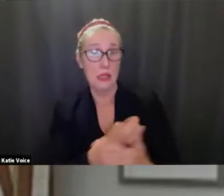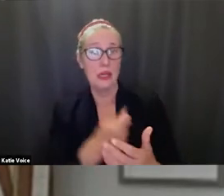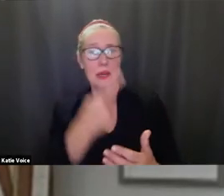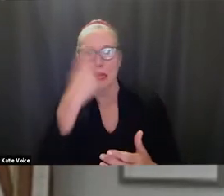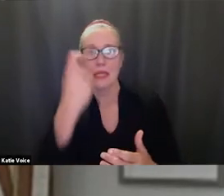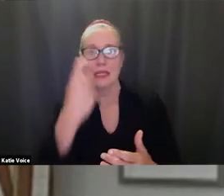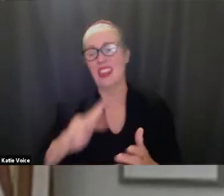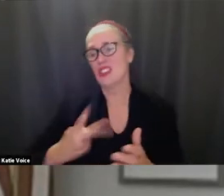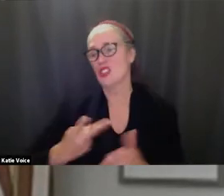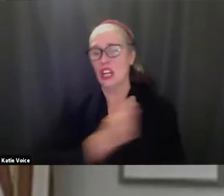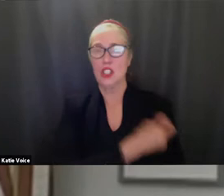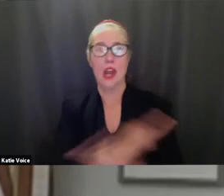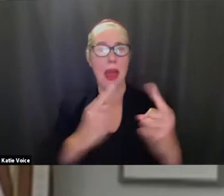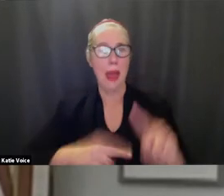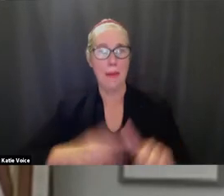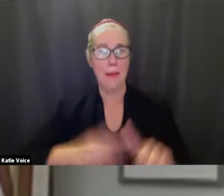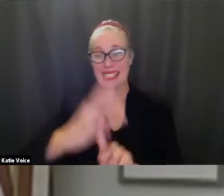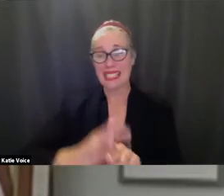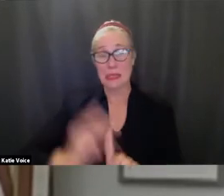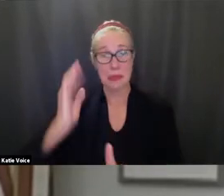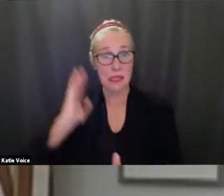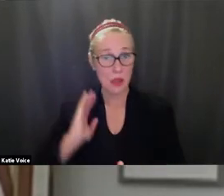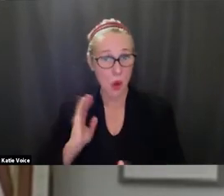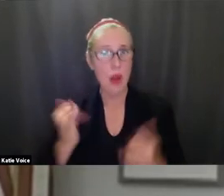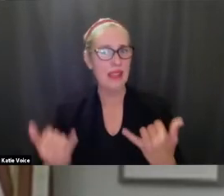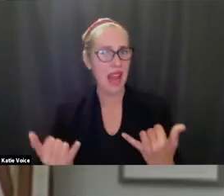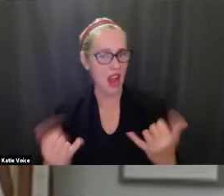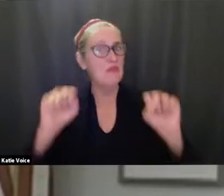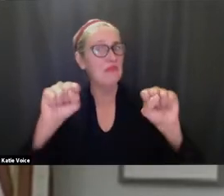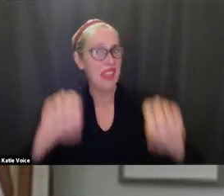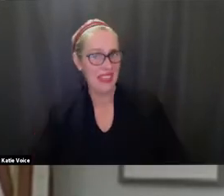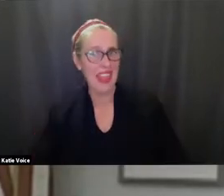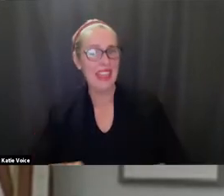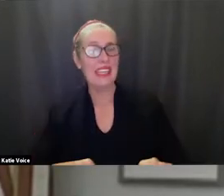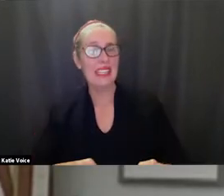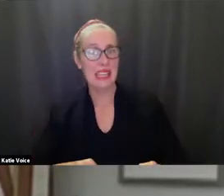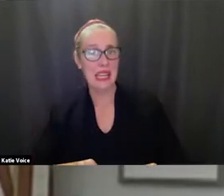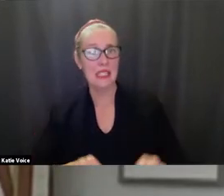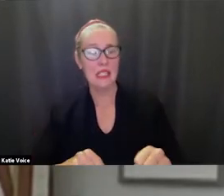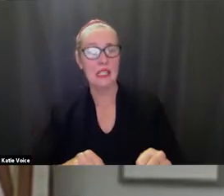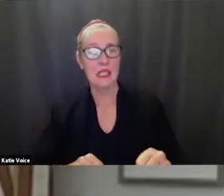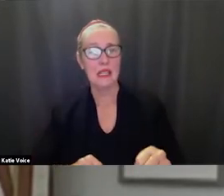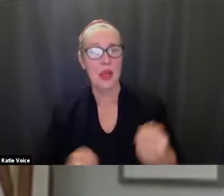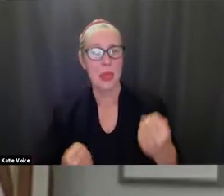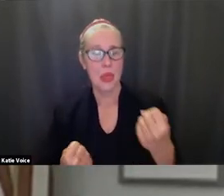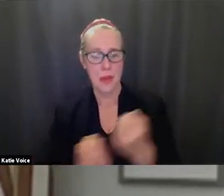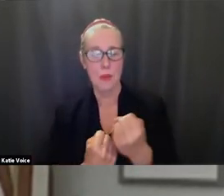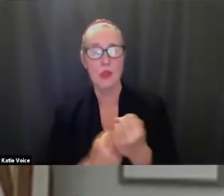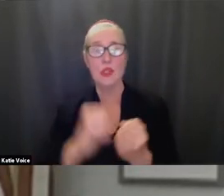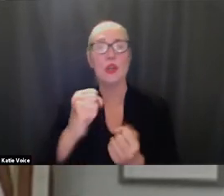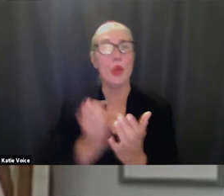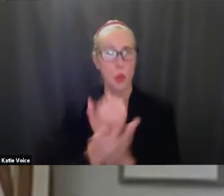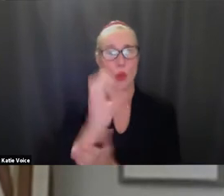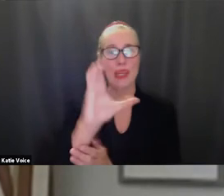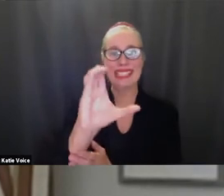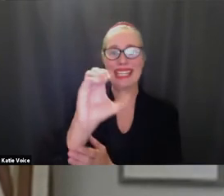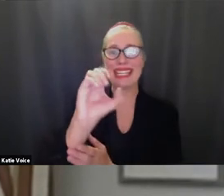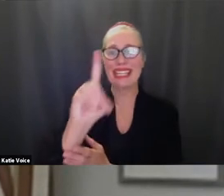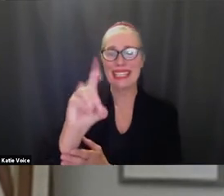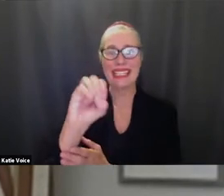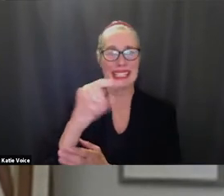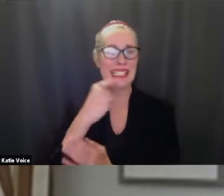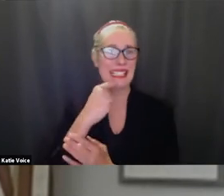ago and they're eligible uh per the um for the uh cdc um